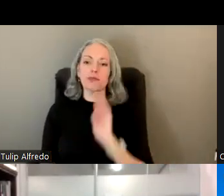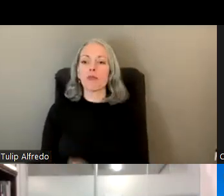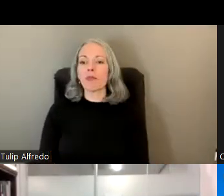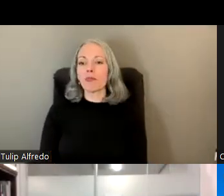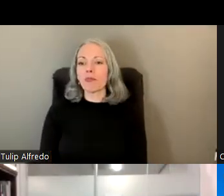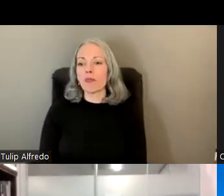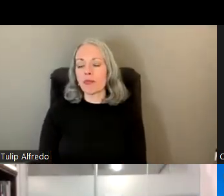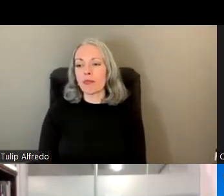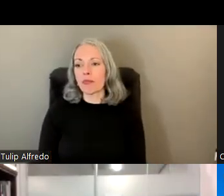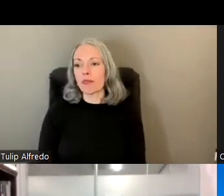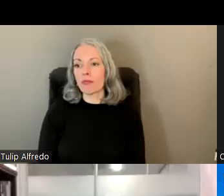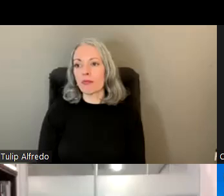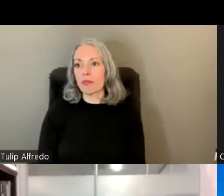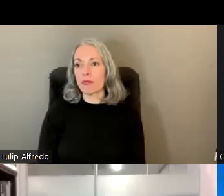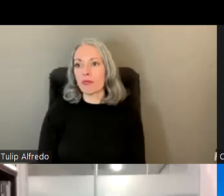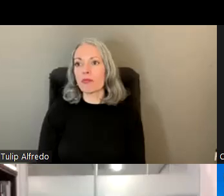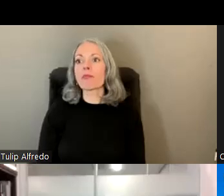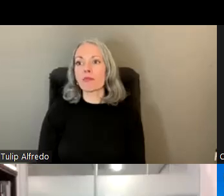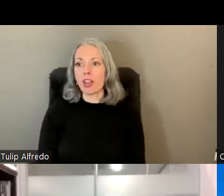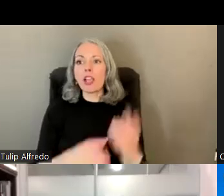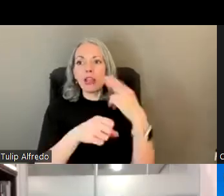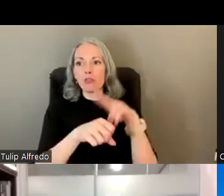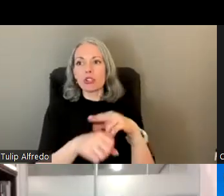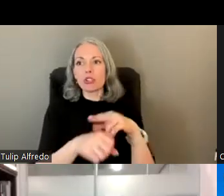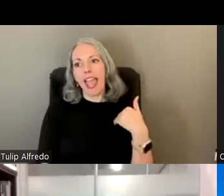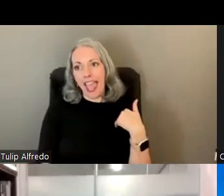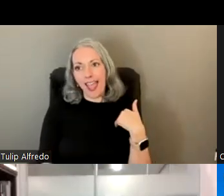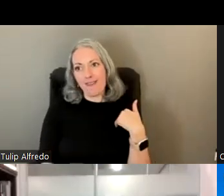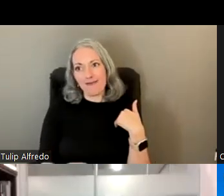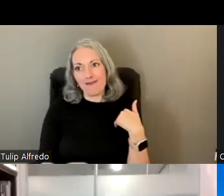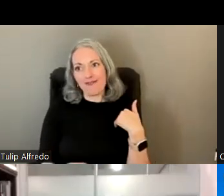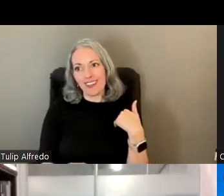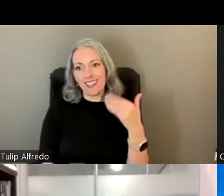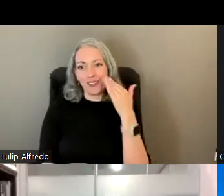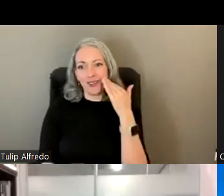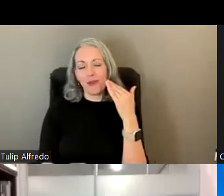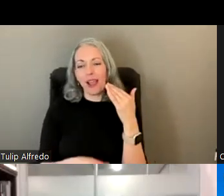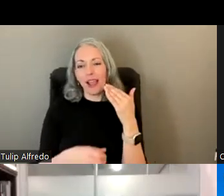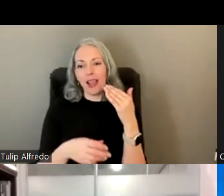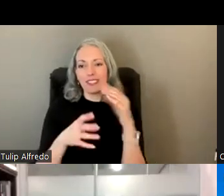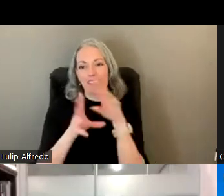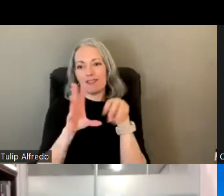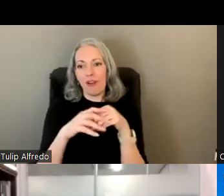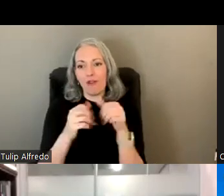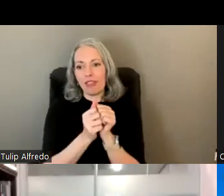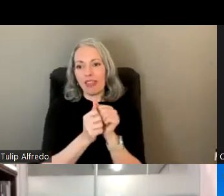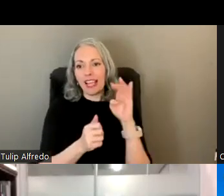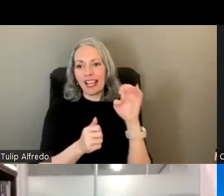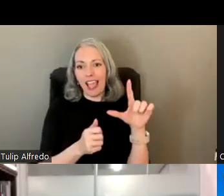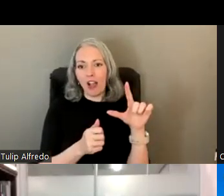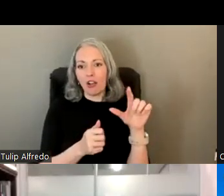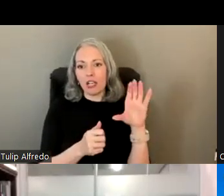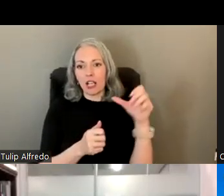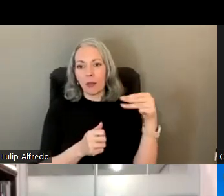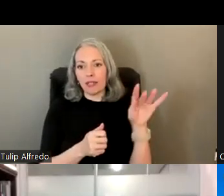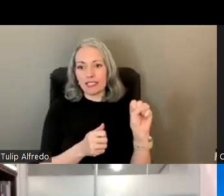or their thoughts. Well, of course, I have a bias since I was part of Cal Compass and the dementia